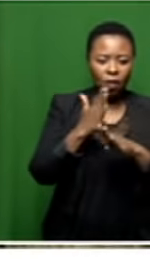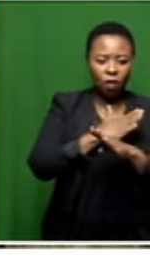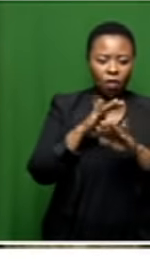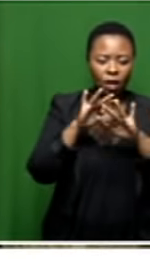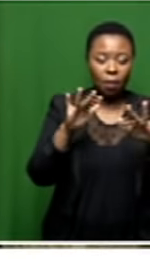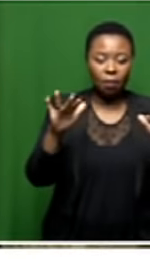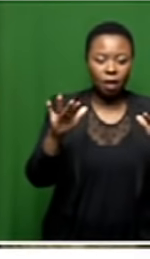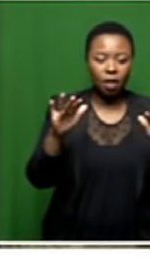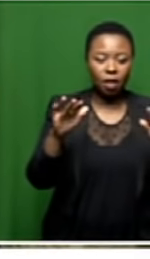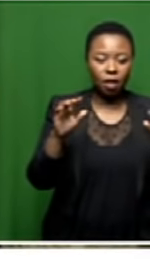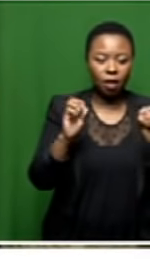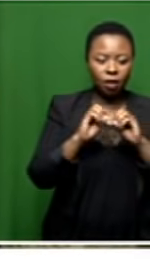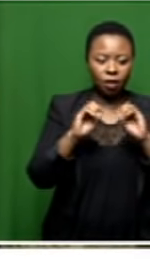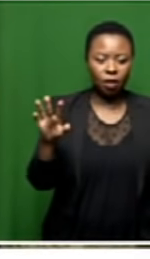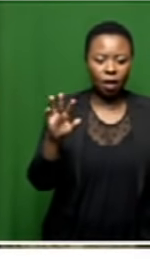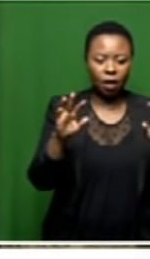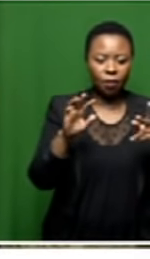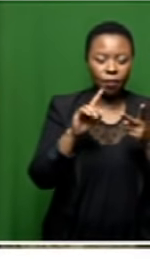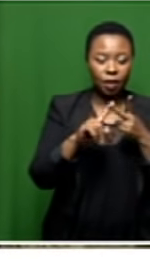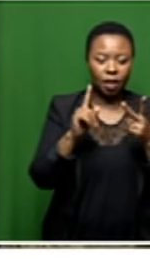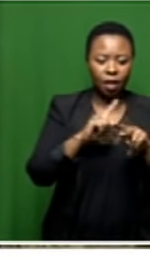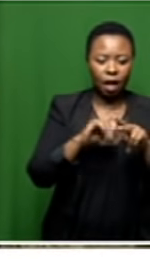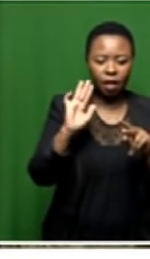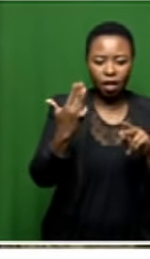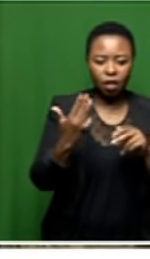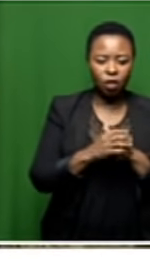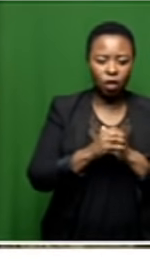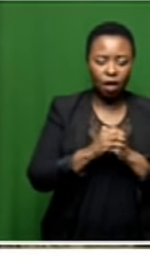public viewing starts at 9 o'clock.